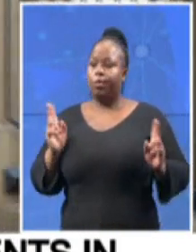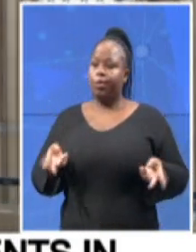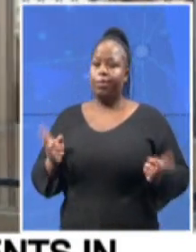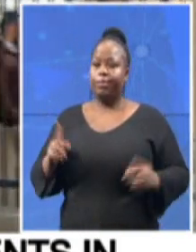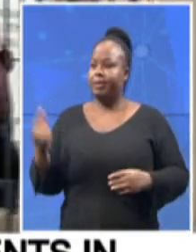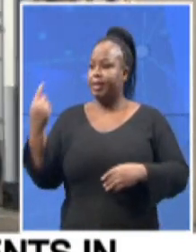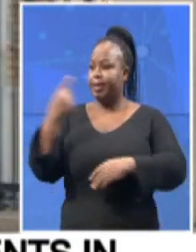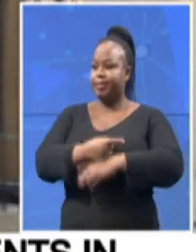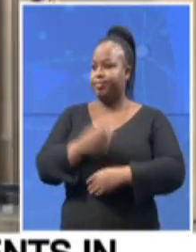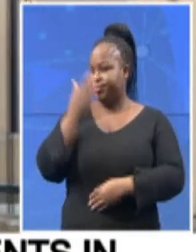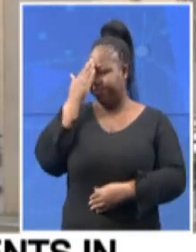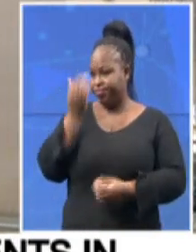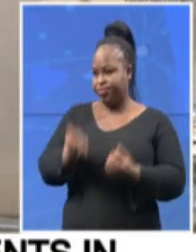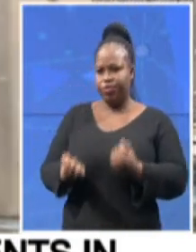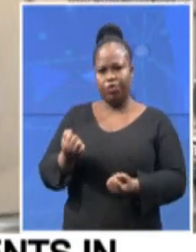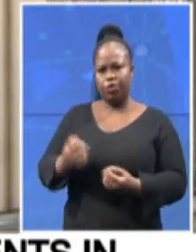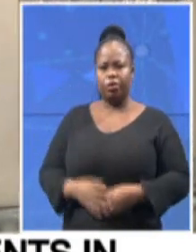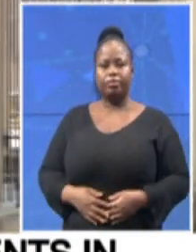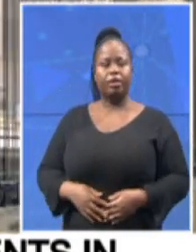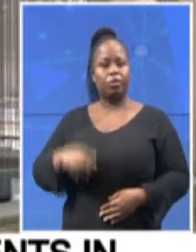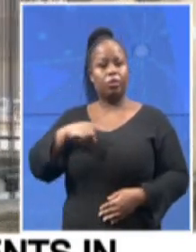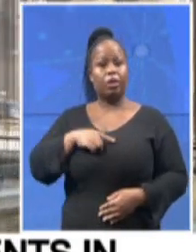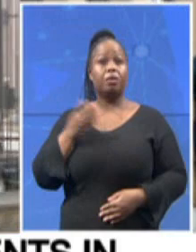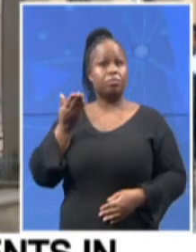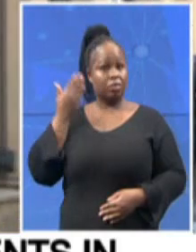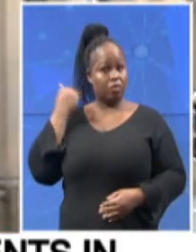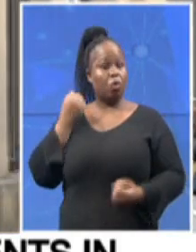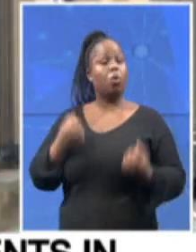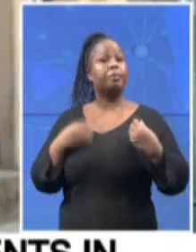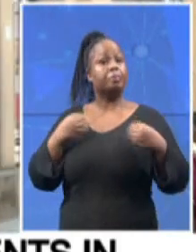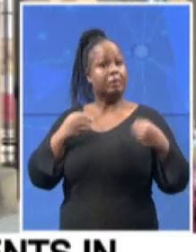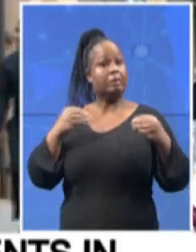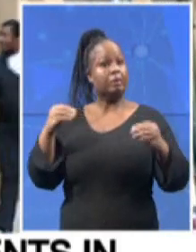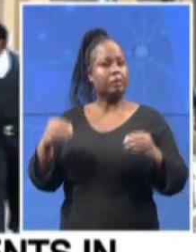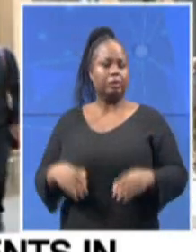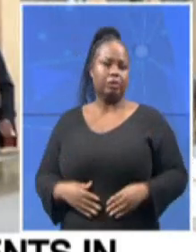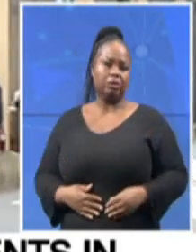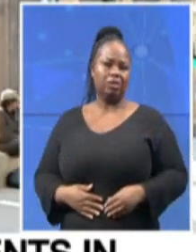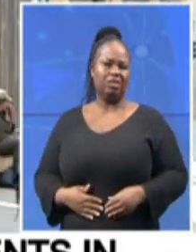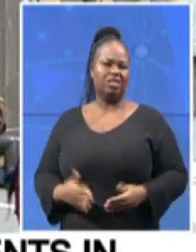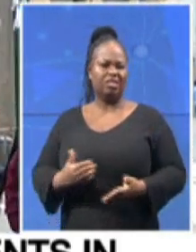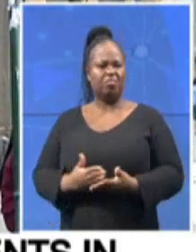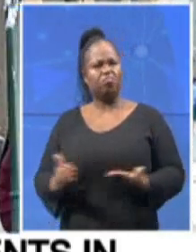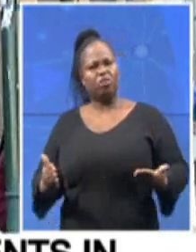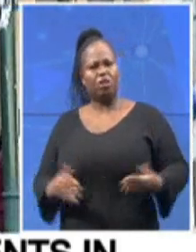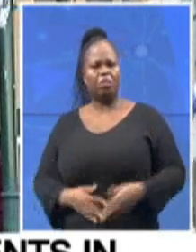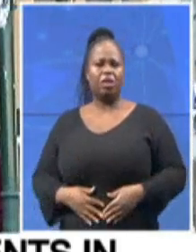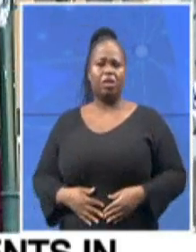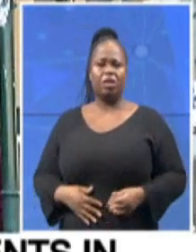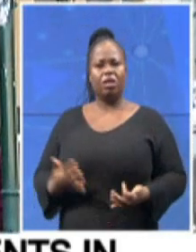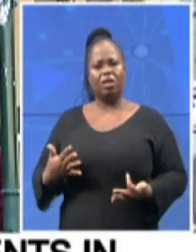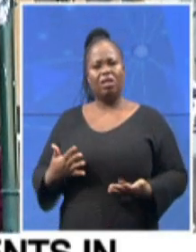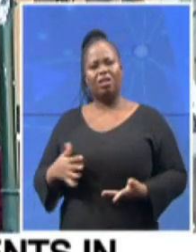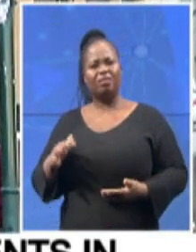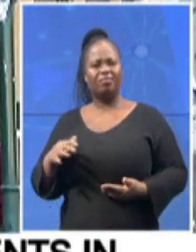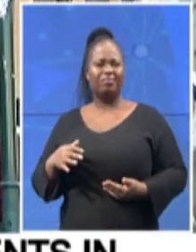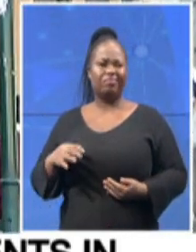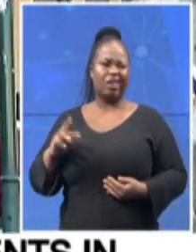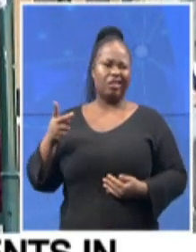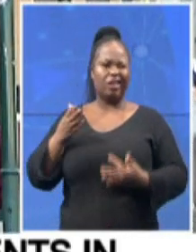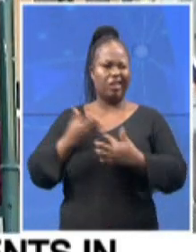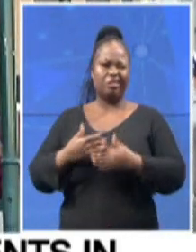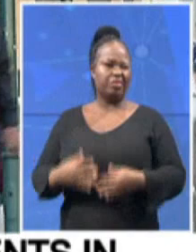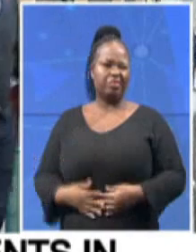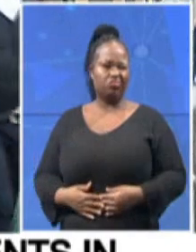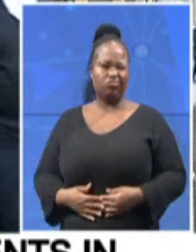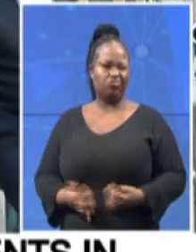normally know in court. In fact, we've had busier days in court when there would be lesser high-profile cases. But